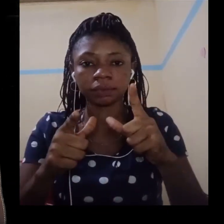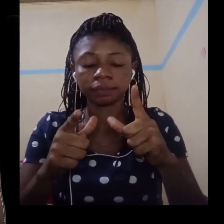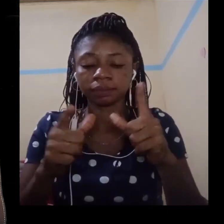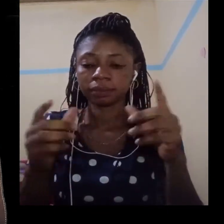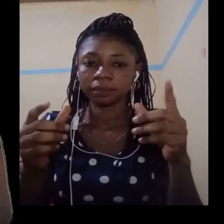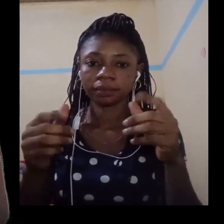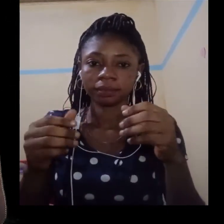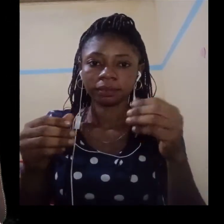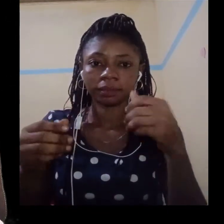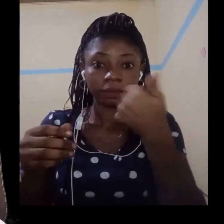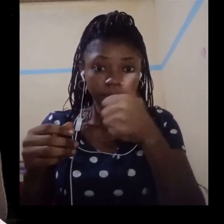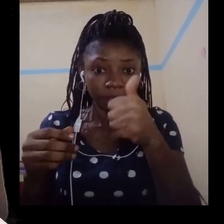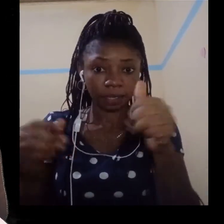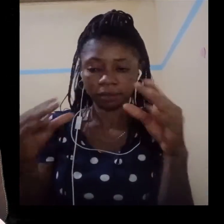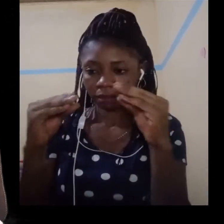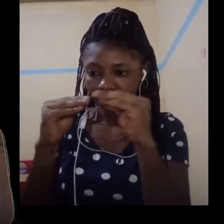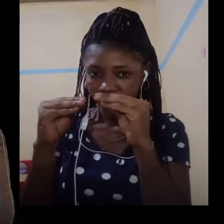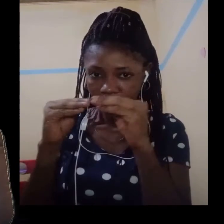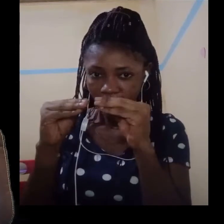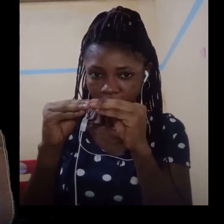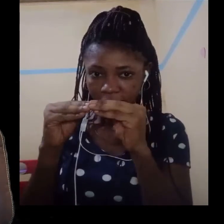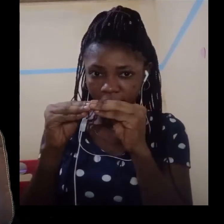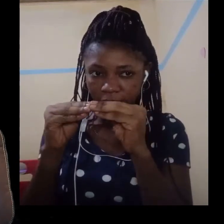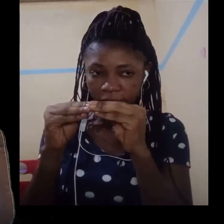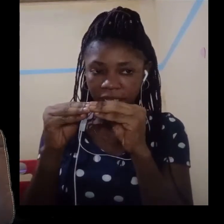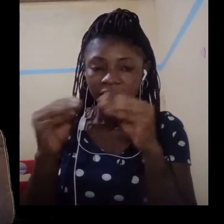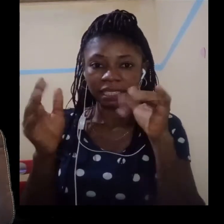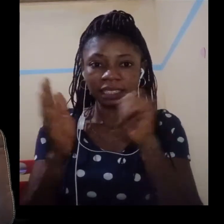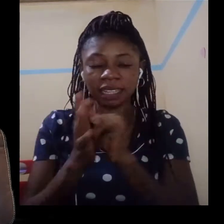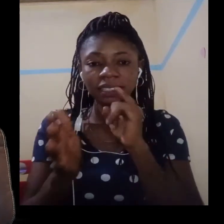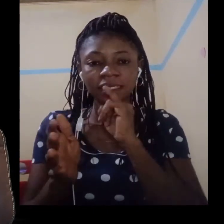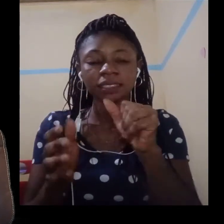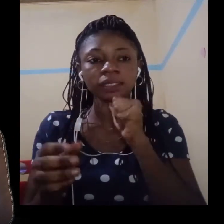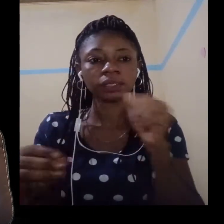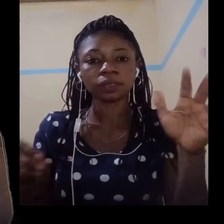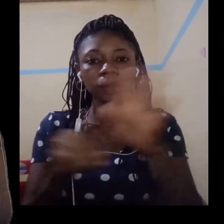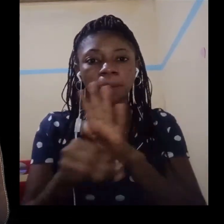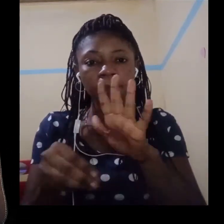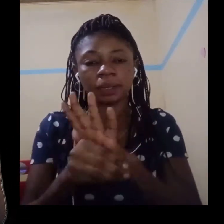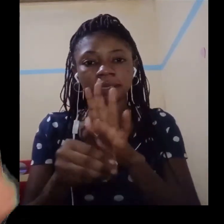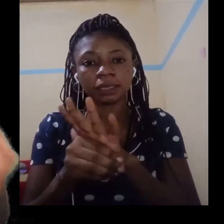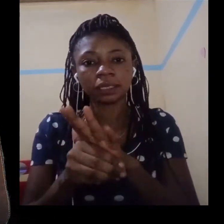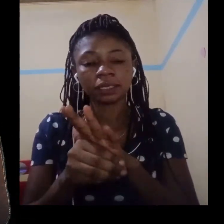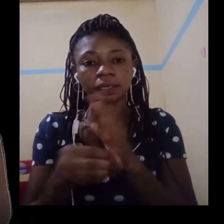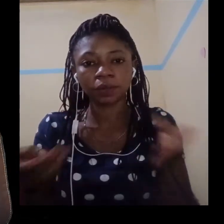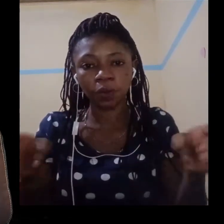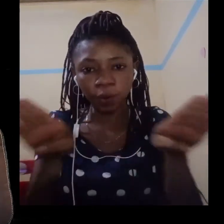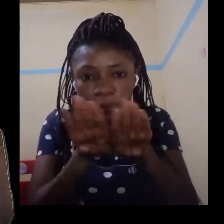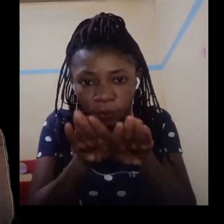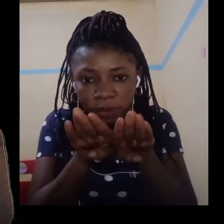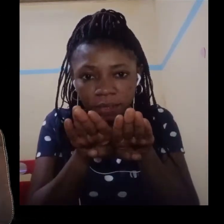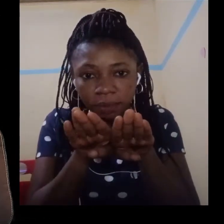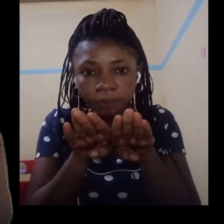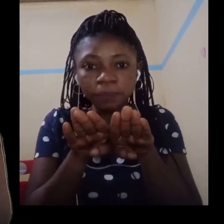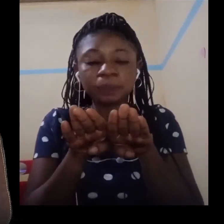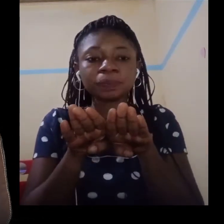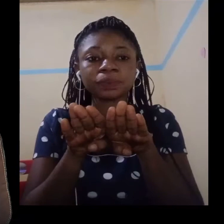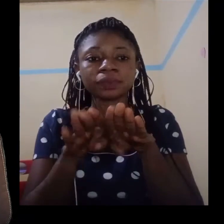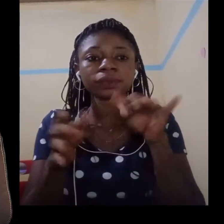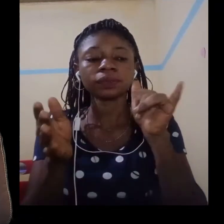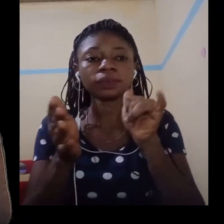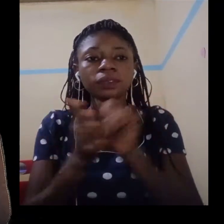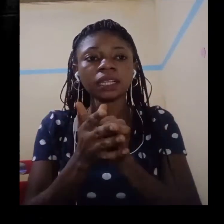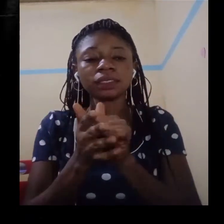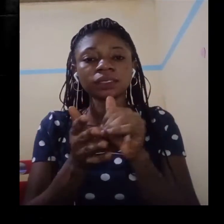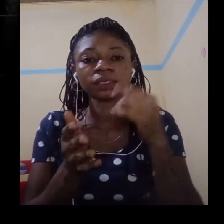is regarded as the grappolo or the O handshake. So bring it together, she